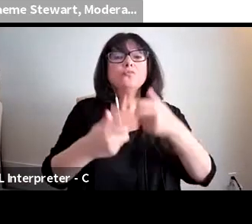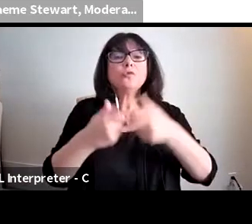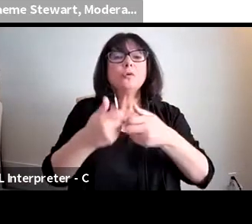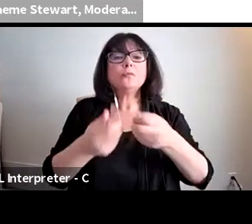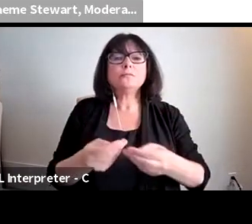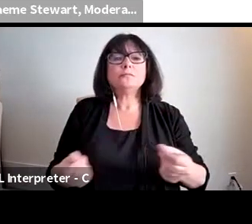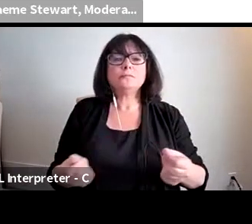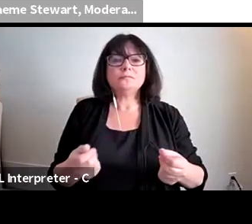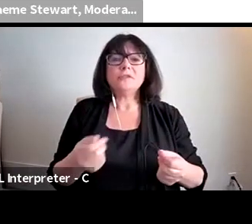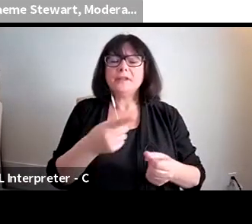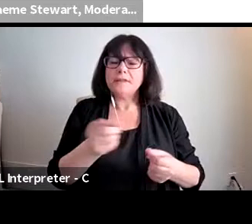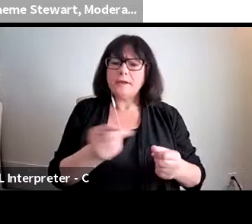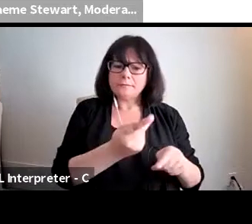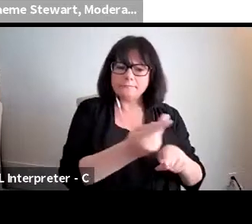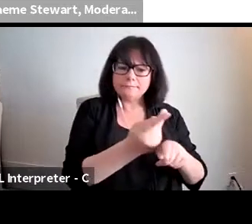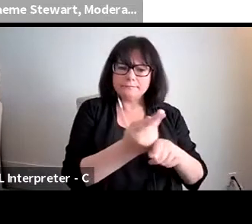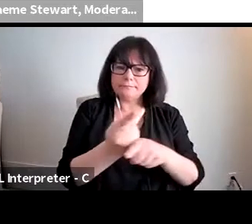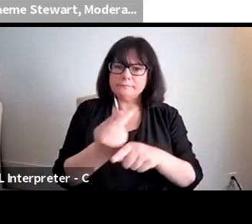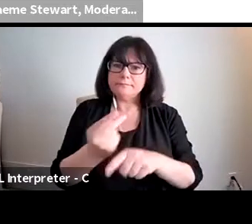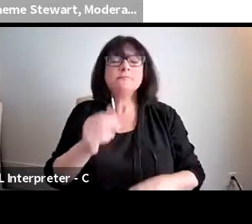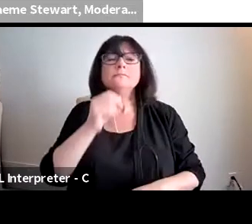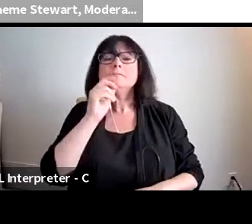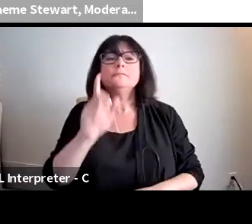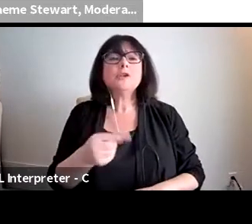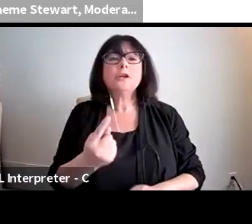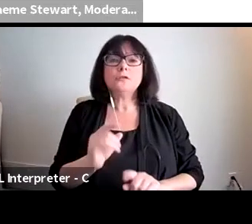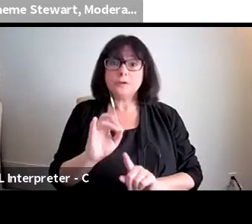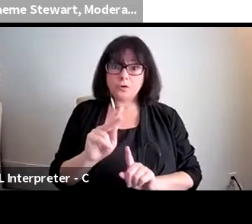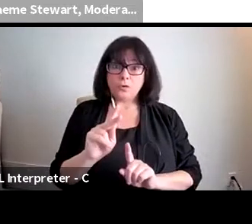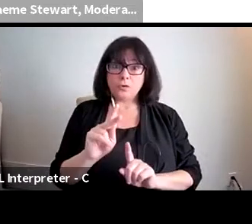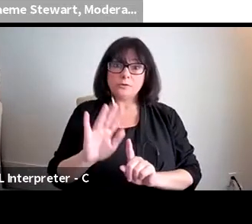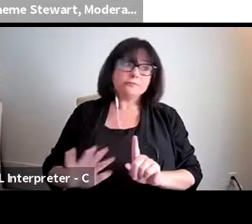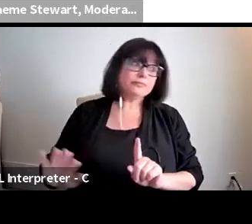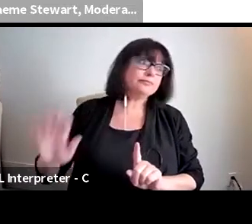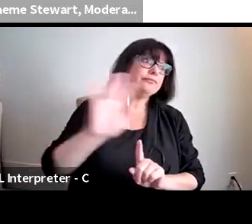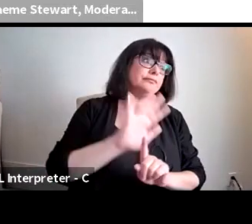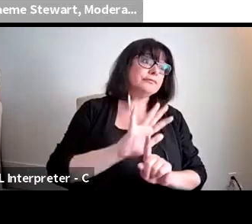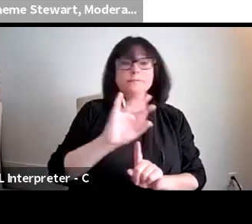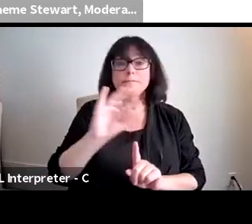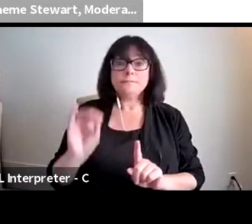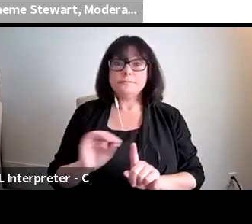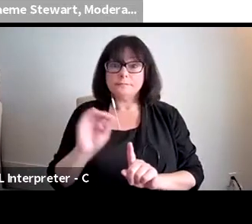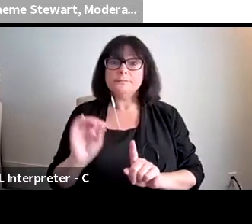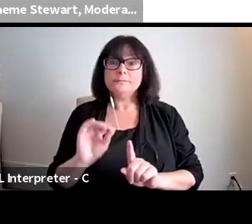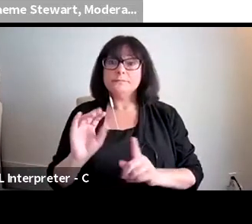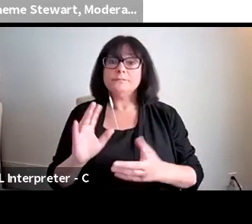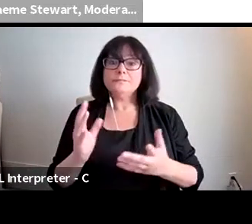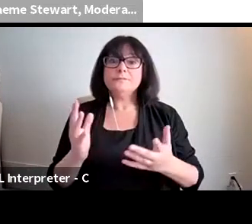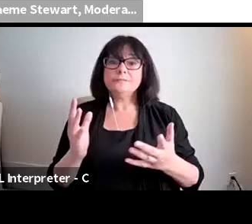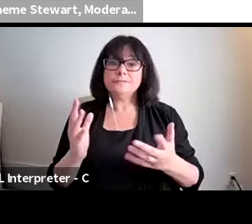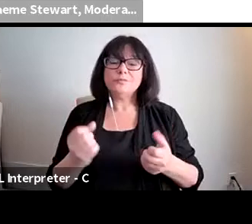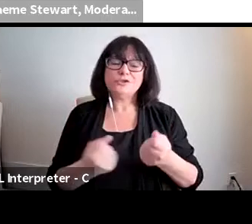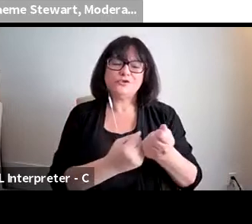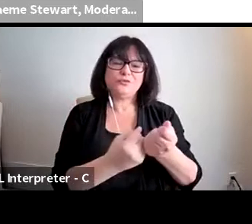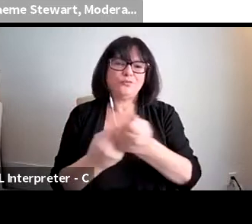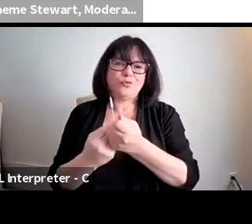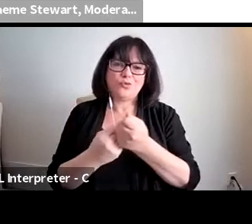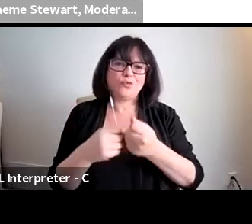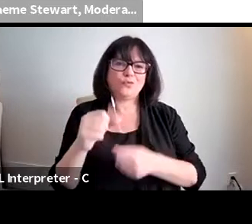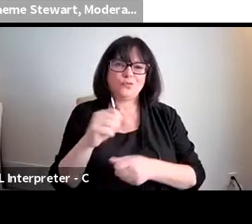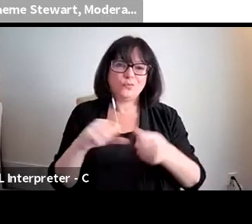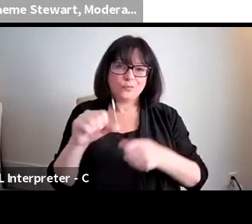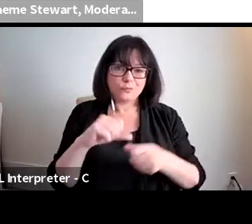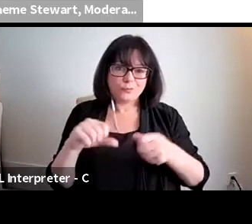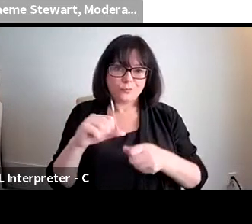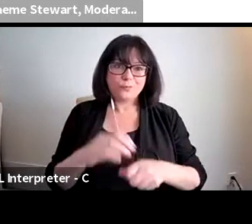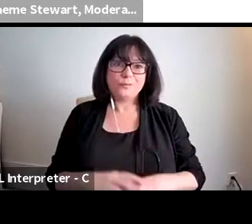community, certainly in Ontario, have also come together to try to support one another in these efforts. Don't know